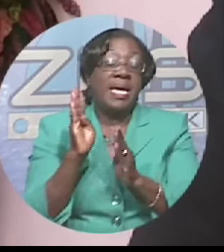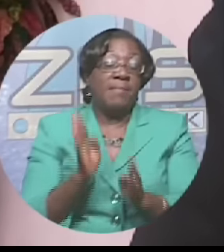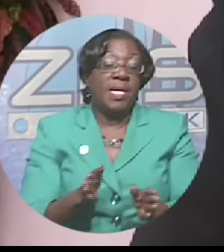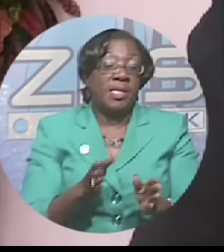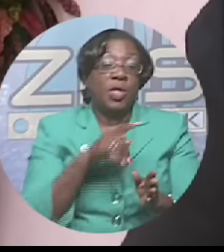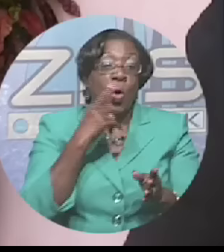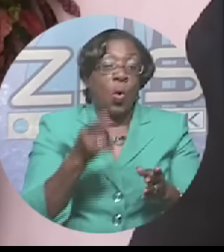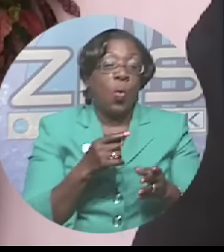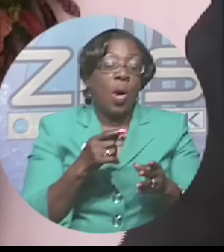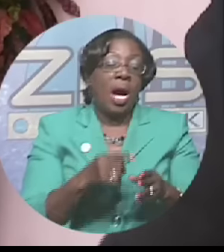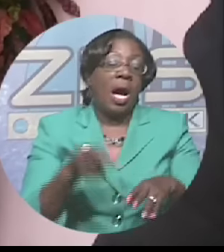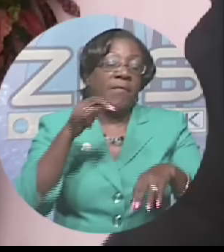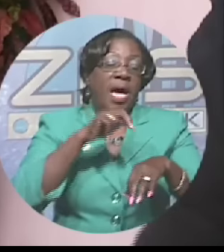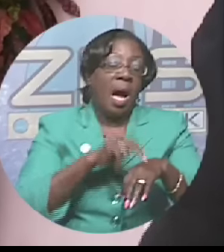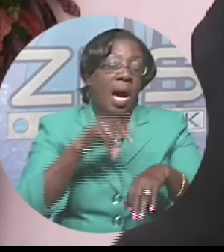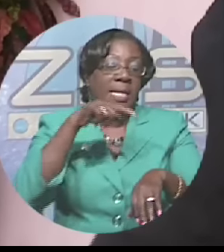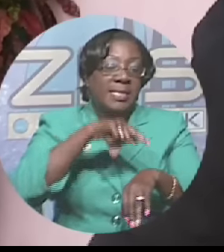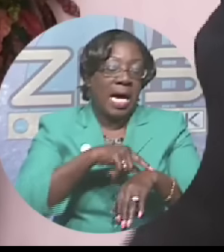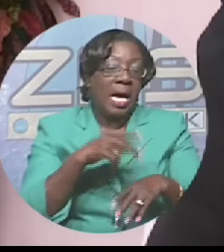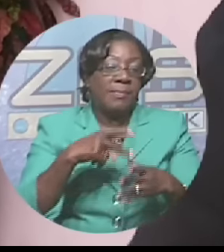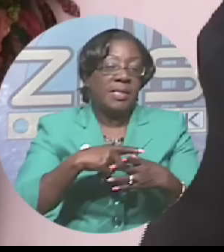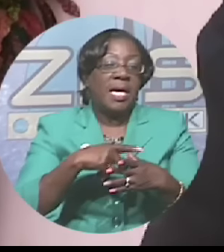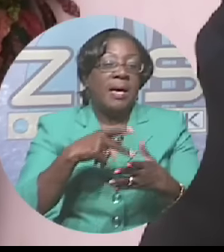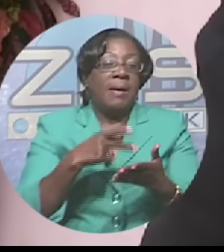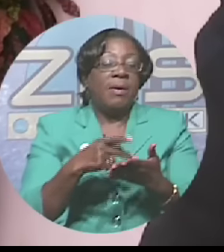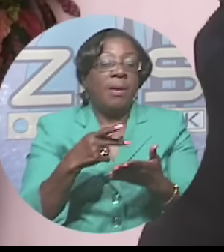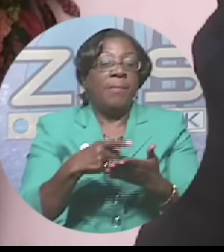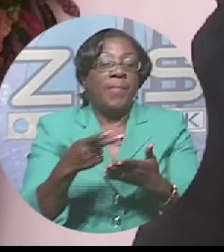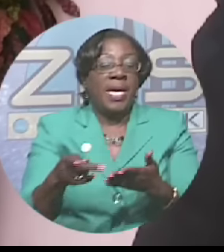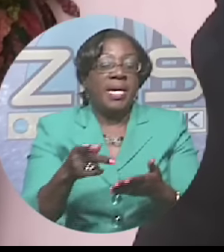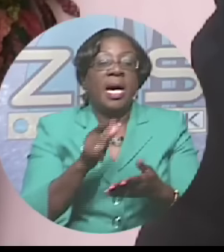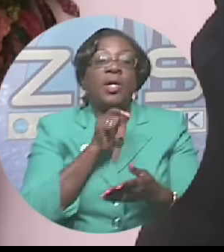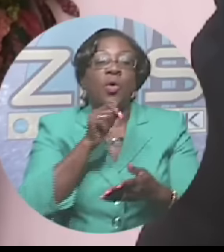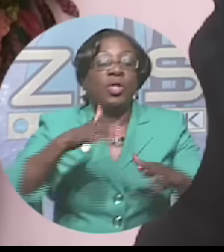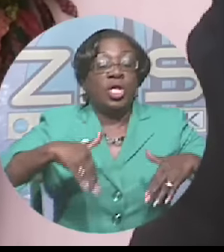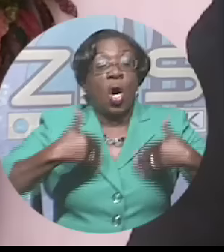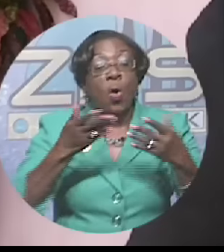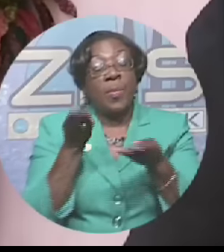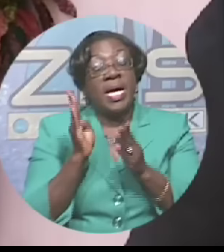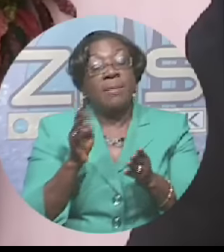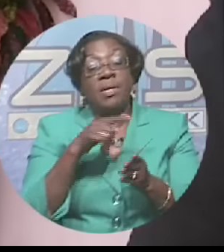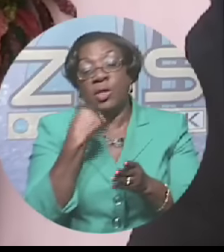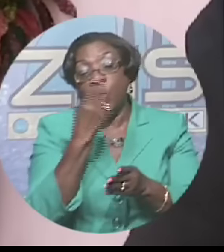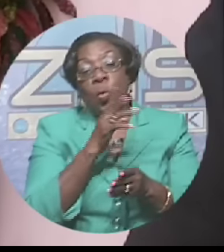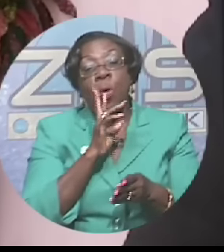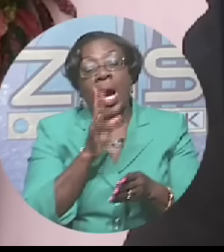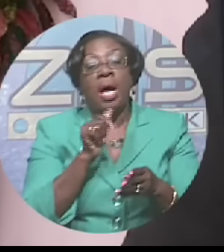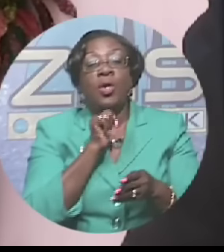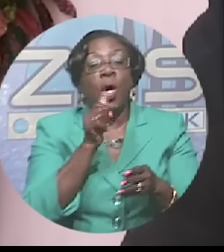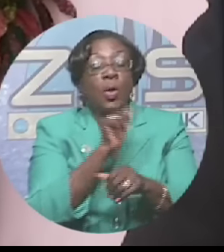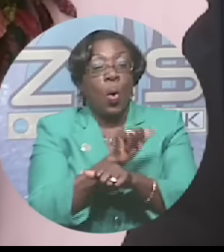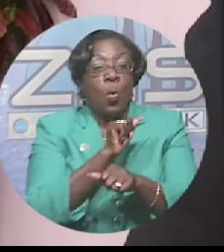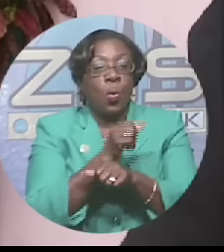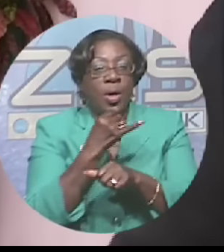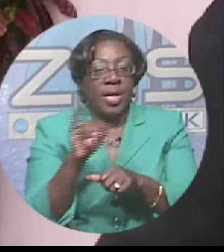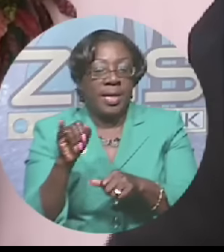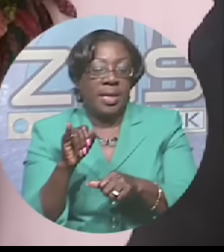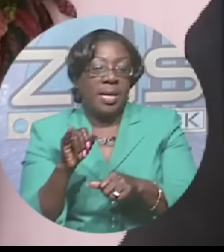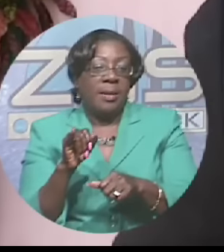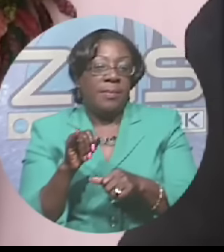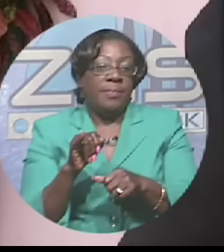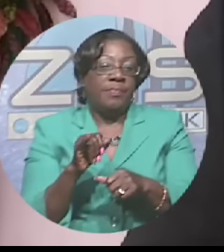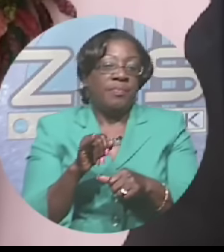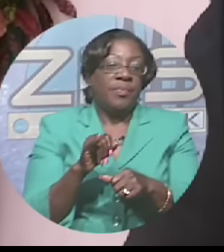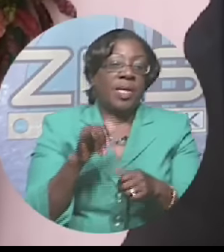particularly young people. As a matter of fact, that sector comes at an unemployment rate of 35%. Prime Minister Christie also talked about relief for that